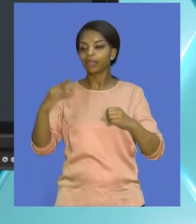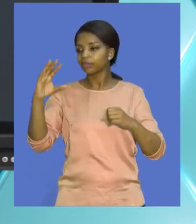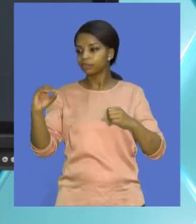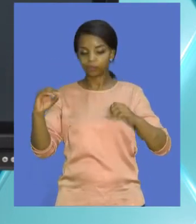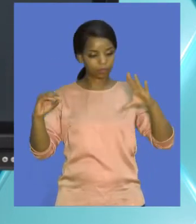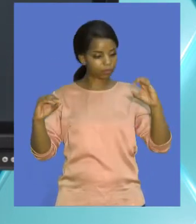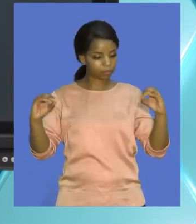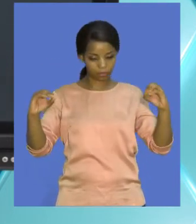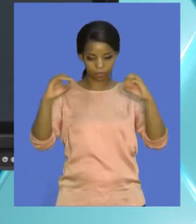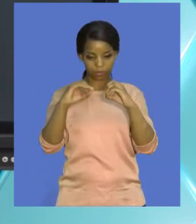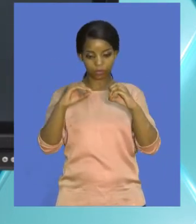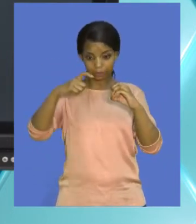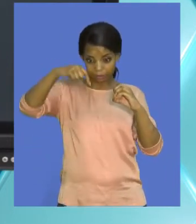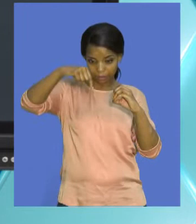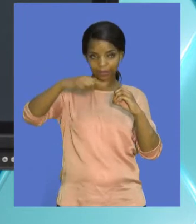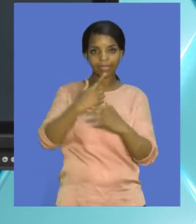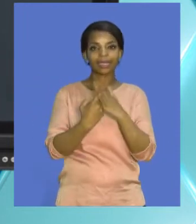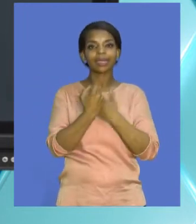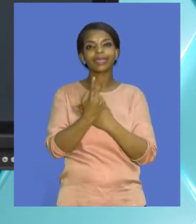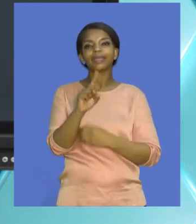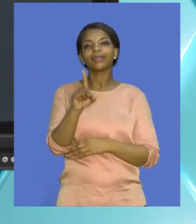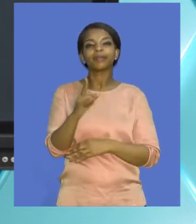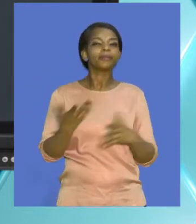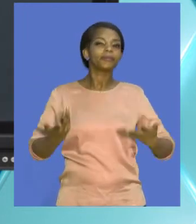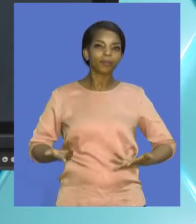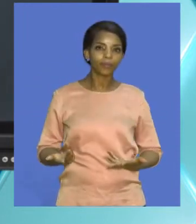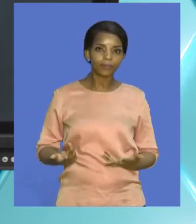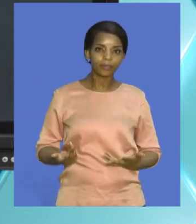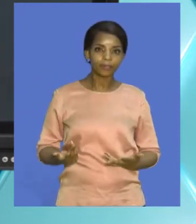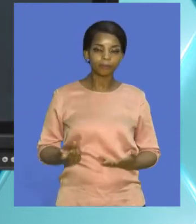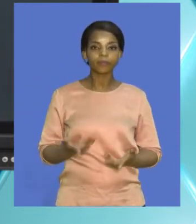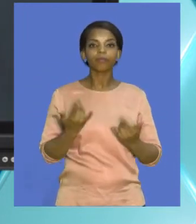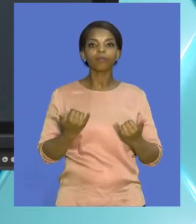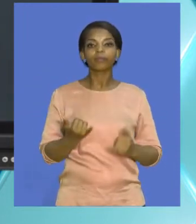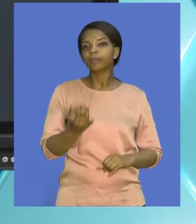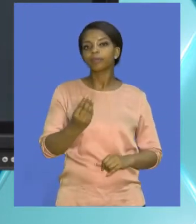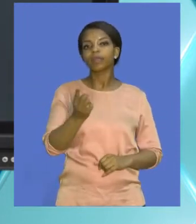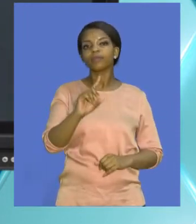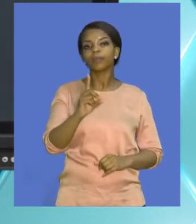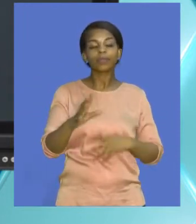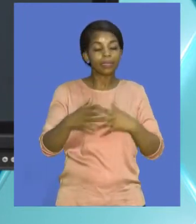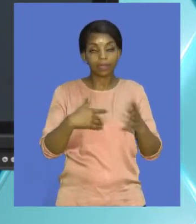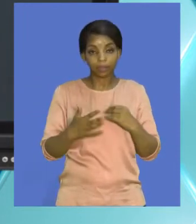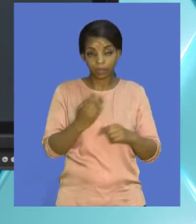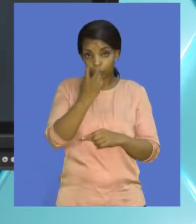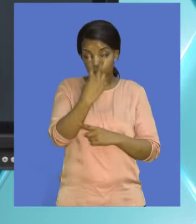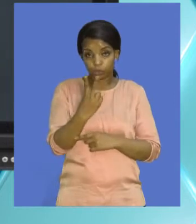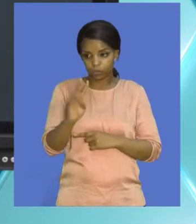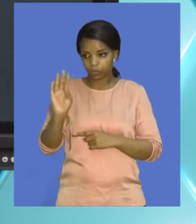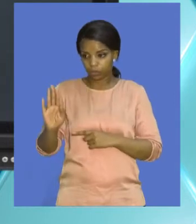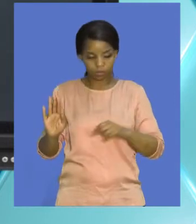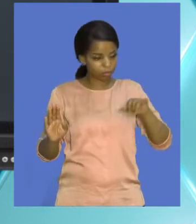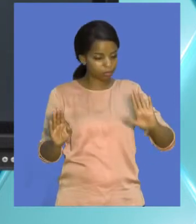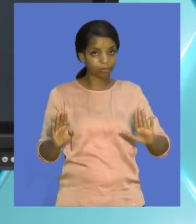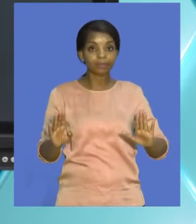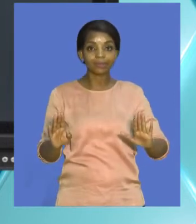to the Coulombs law. So the Coulombs law actually talks about any 2-point charges. Now, when we talk about factors,